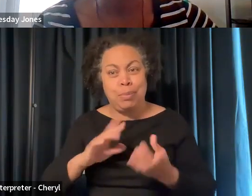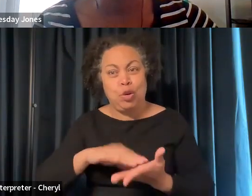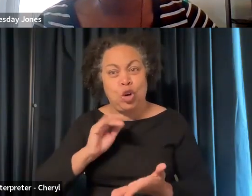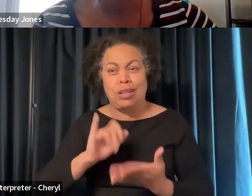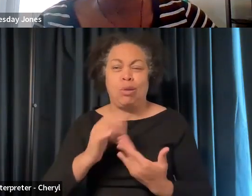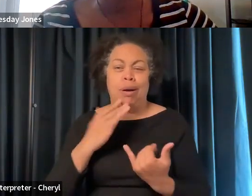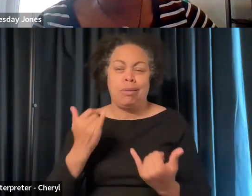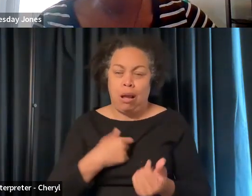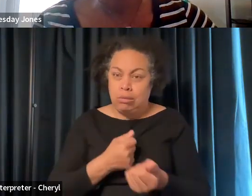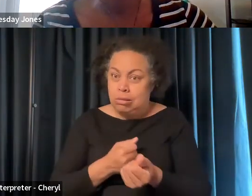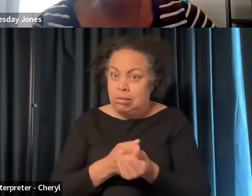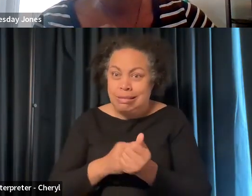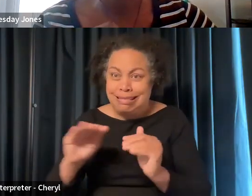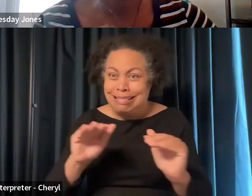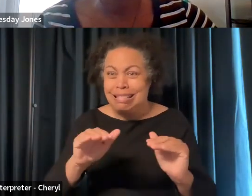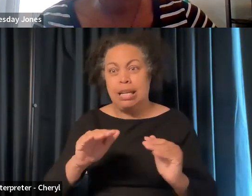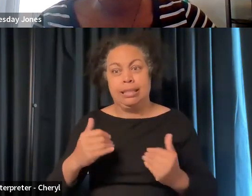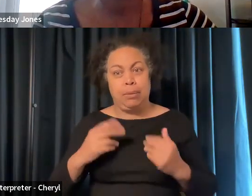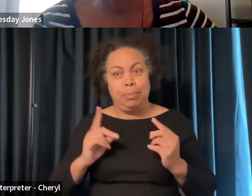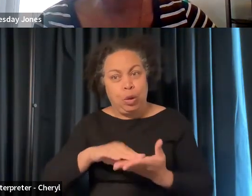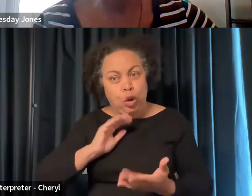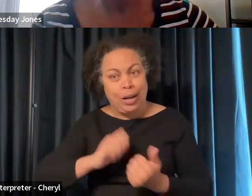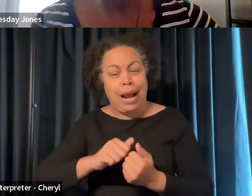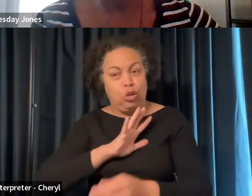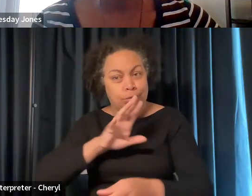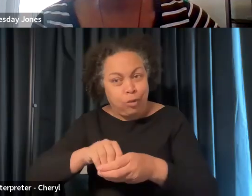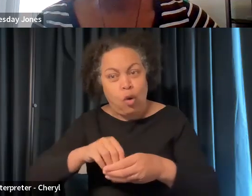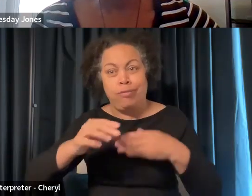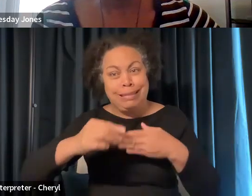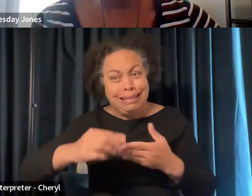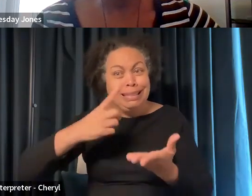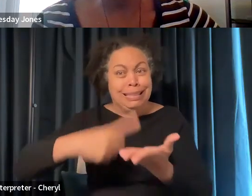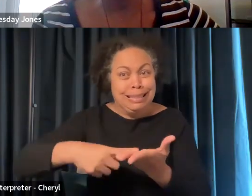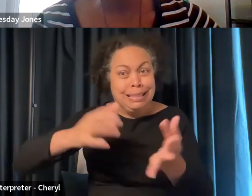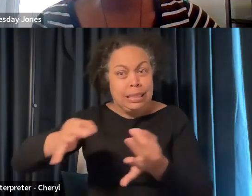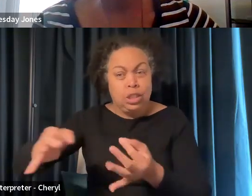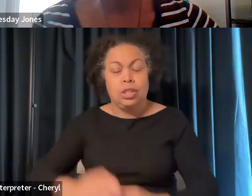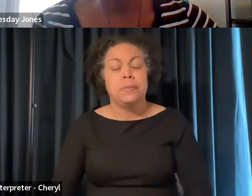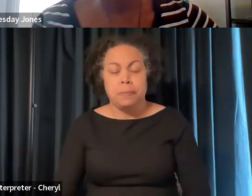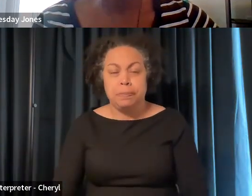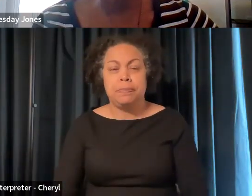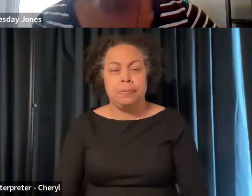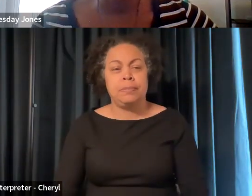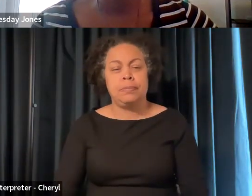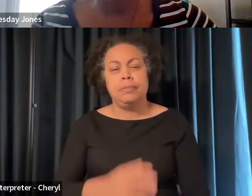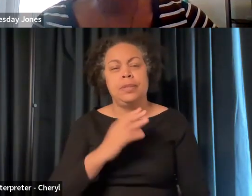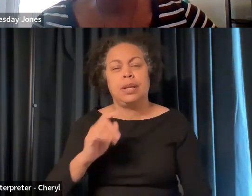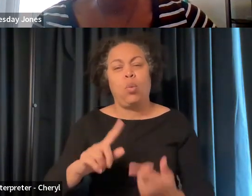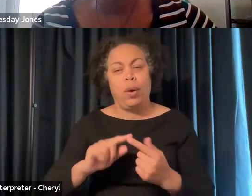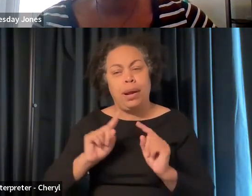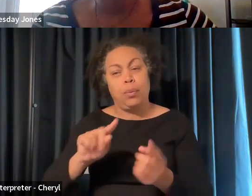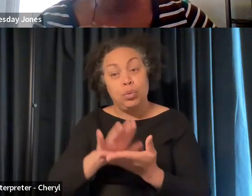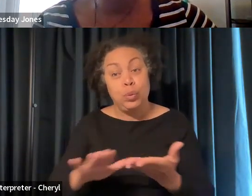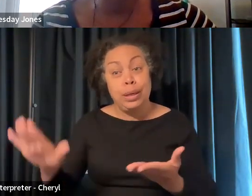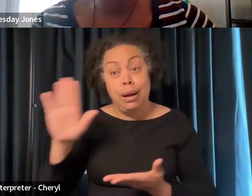about youth getting to learn things like that, how to self-direct an IEP. when I got to college, I